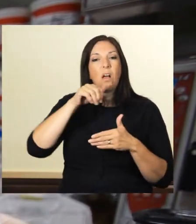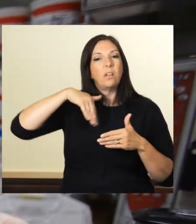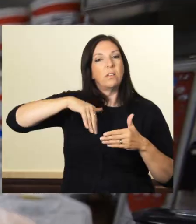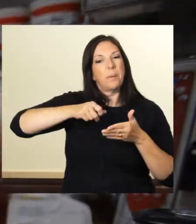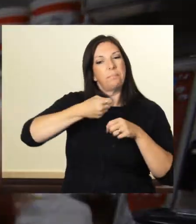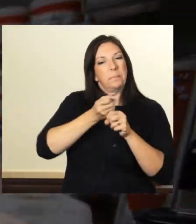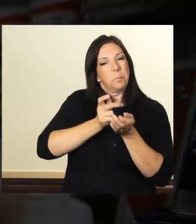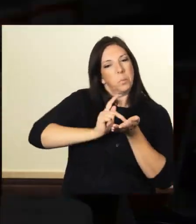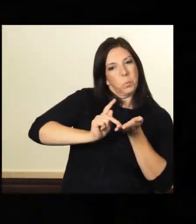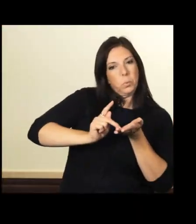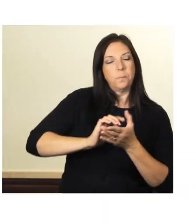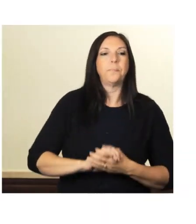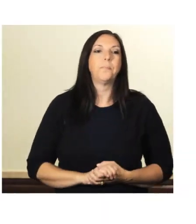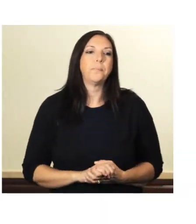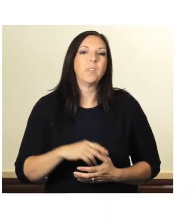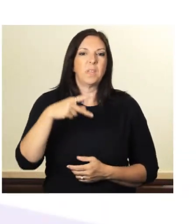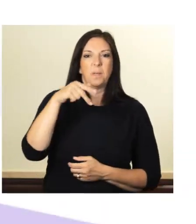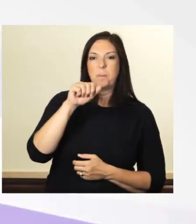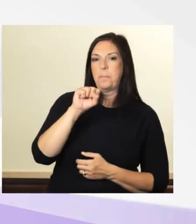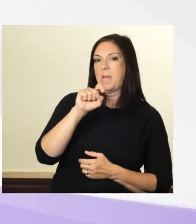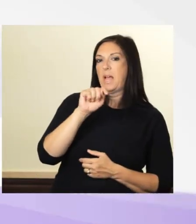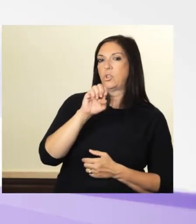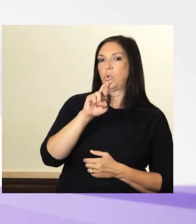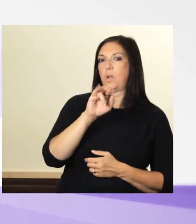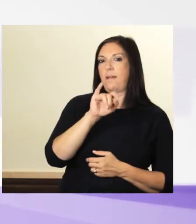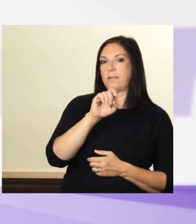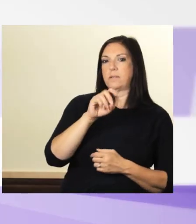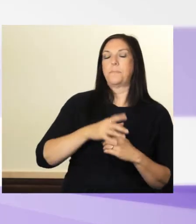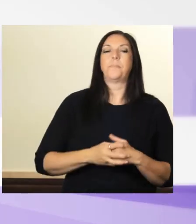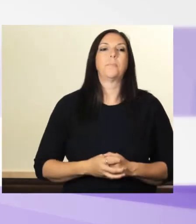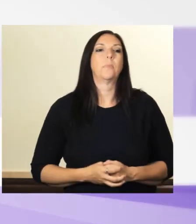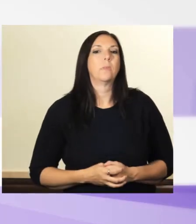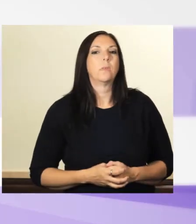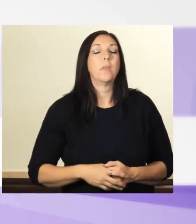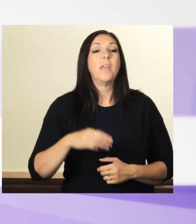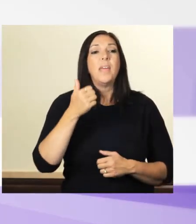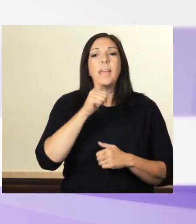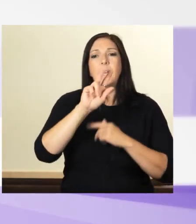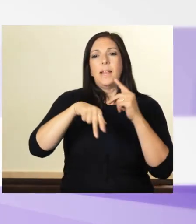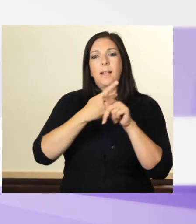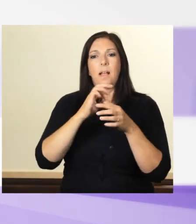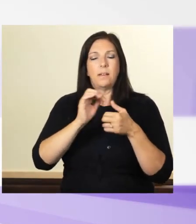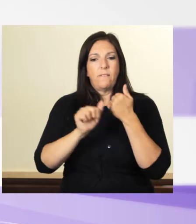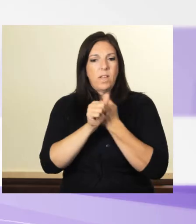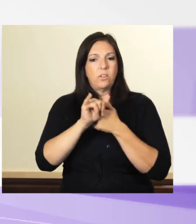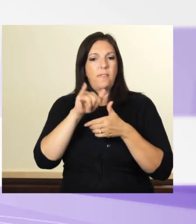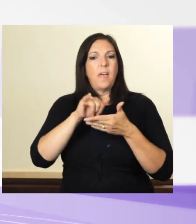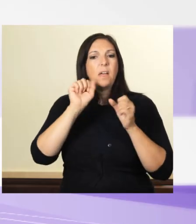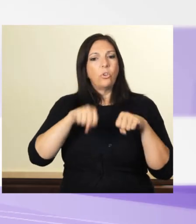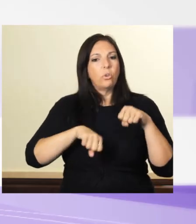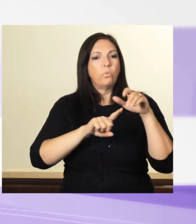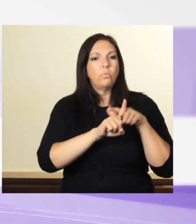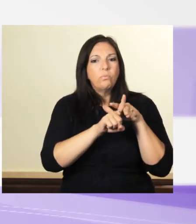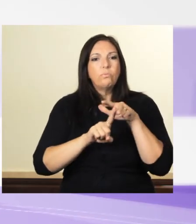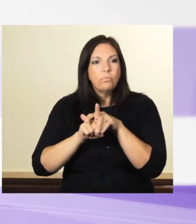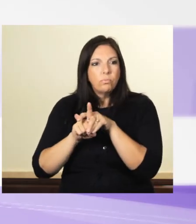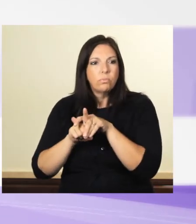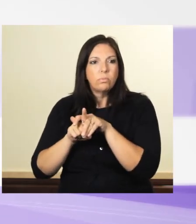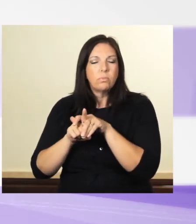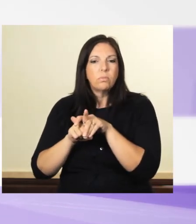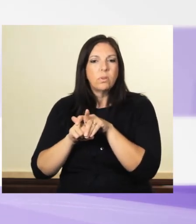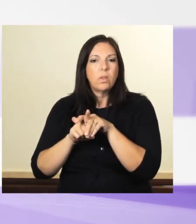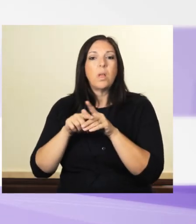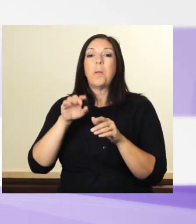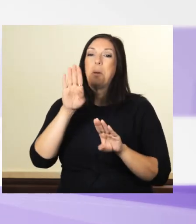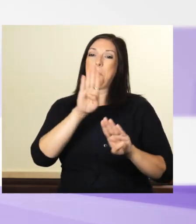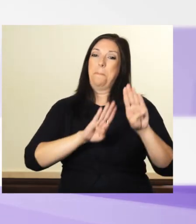before we move on to part two let's recap some facts about the importance of food safety in the u.s there's an